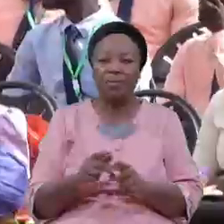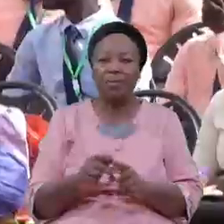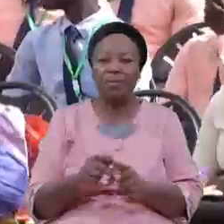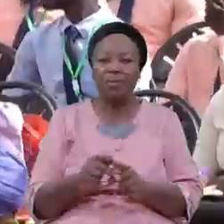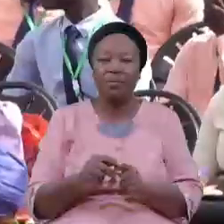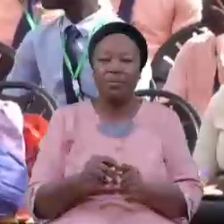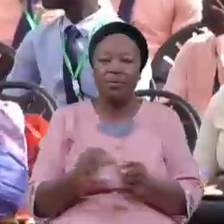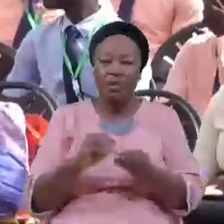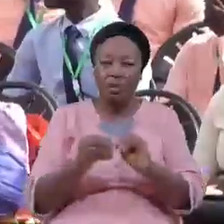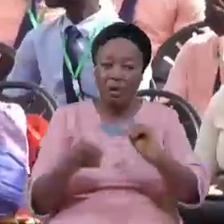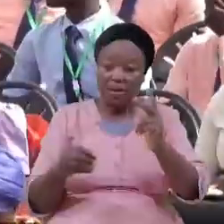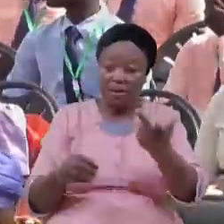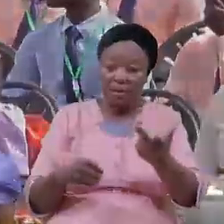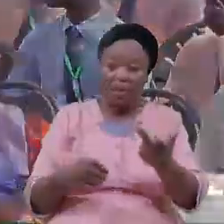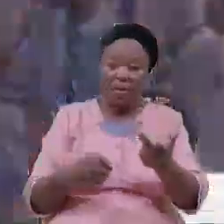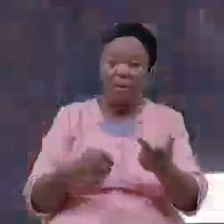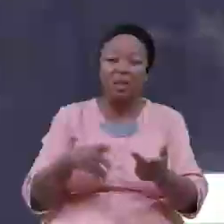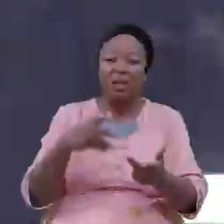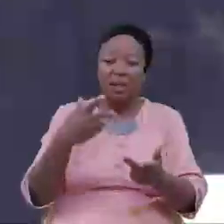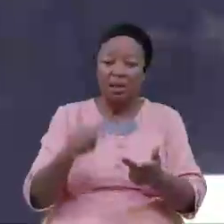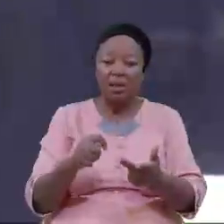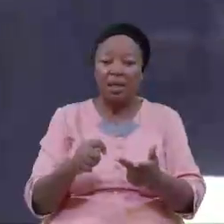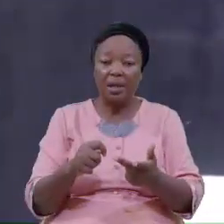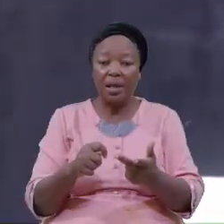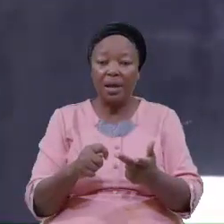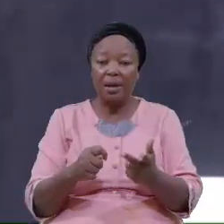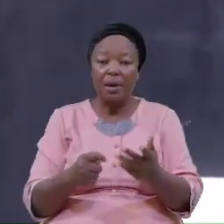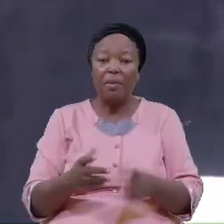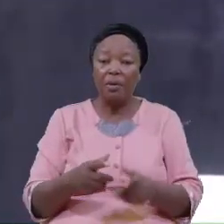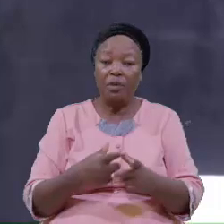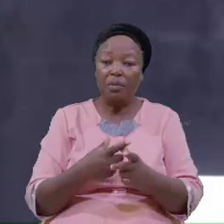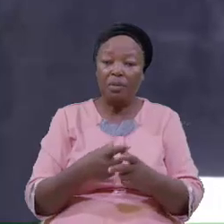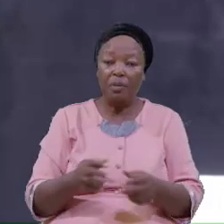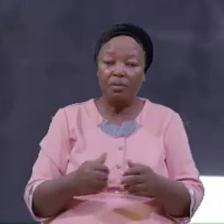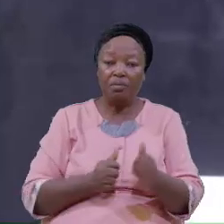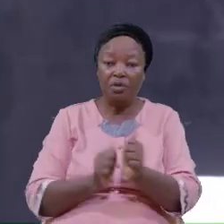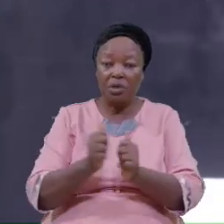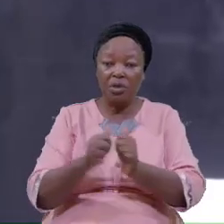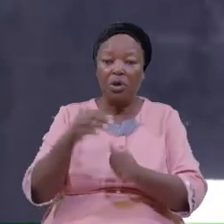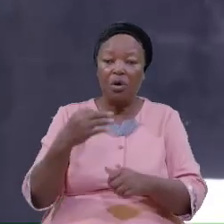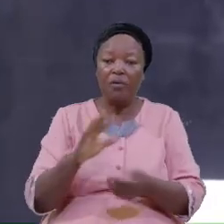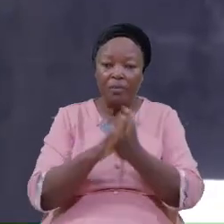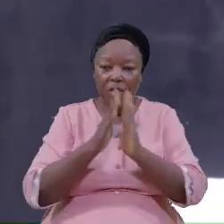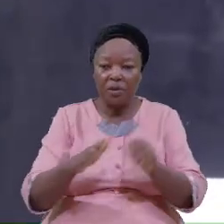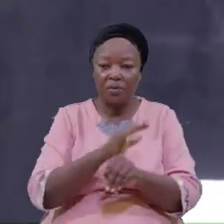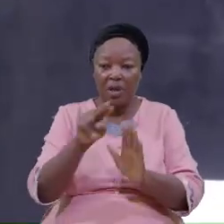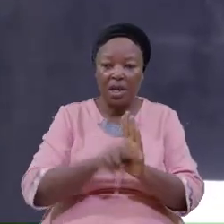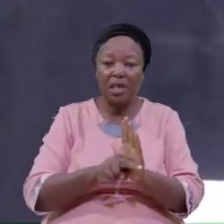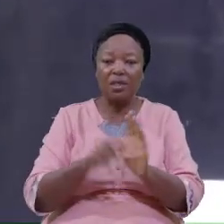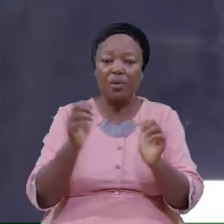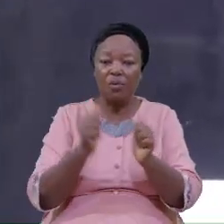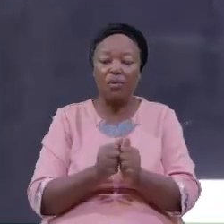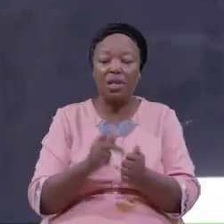Number three, the pursuit of peacefulness with pure heart